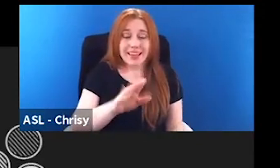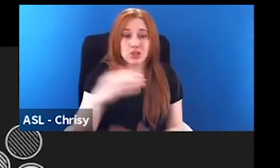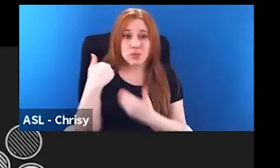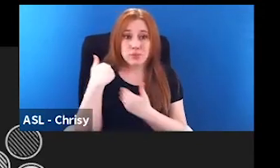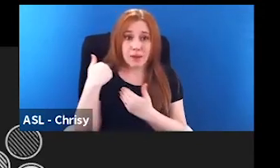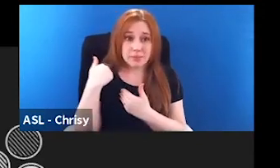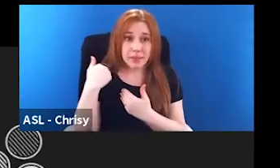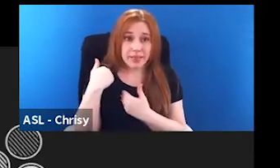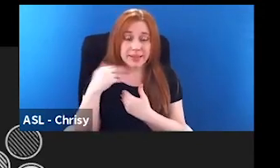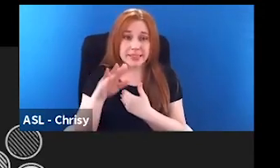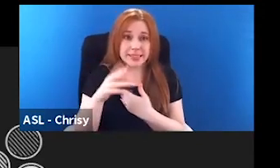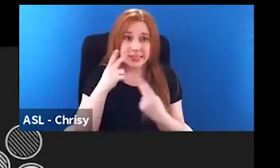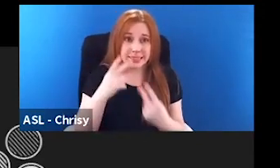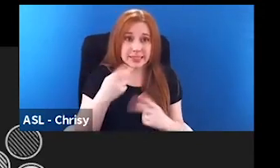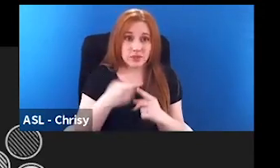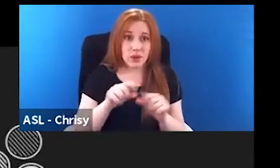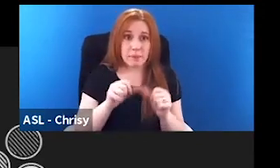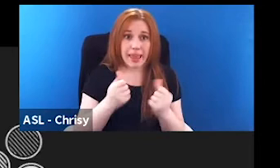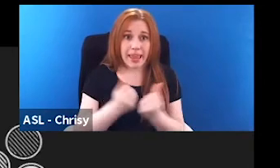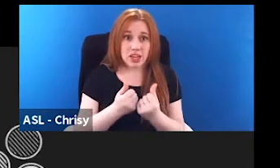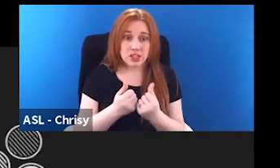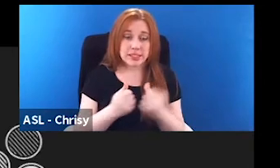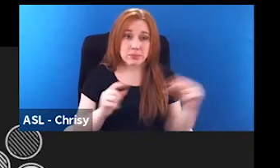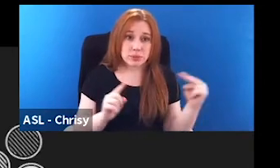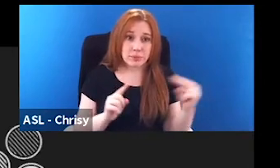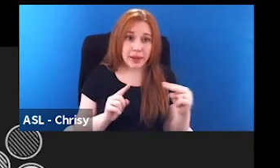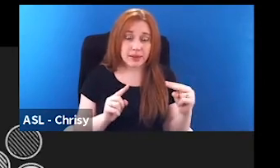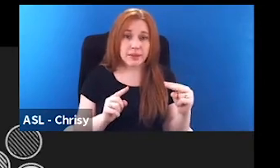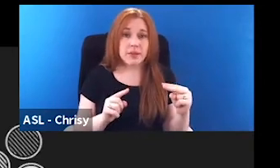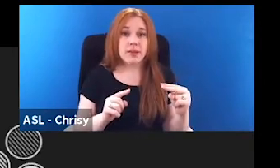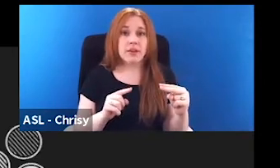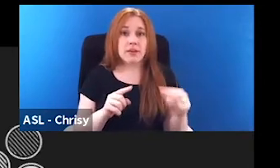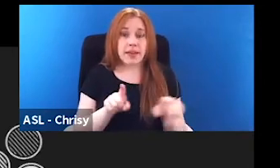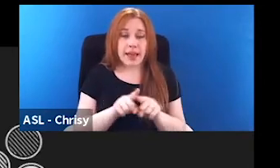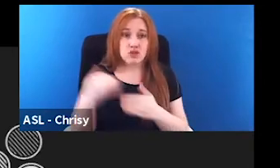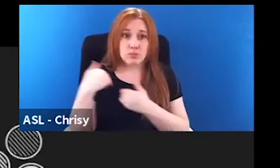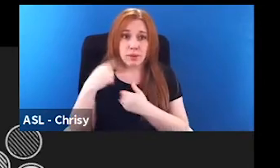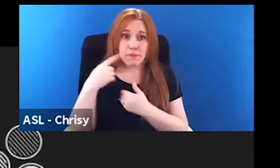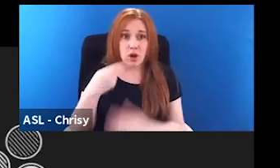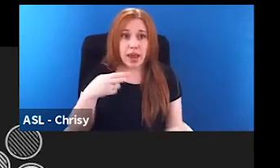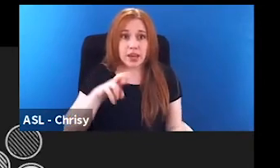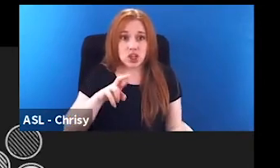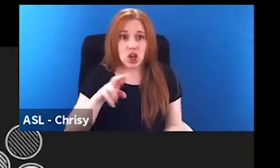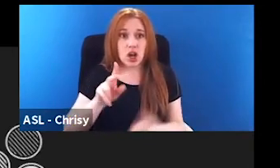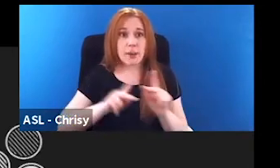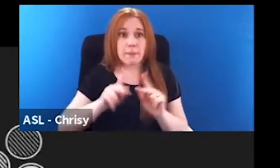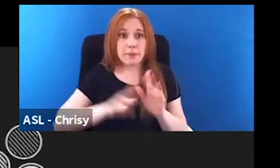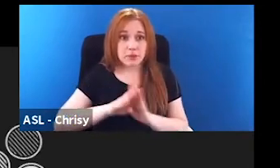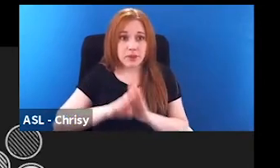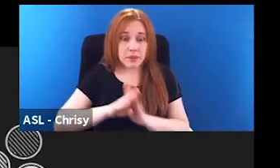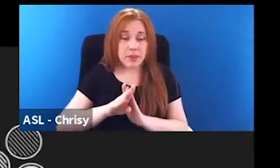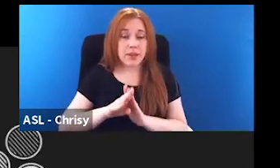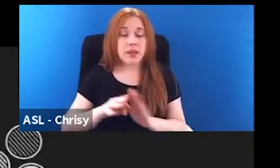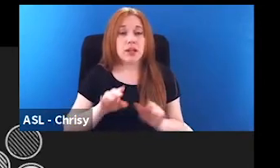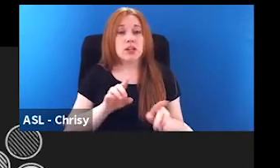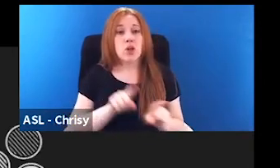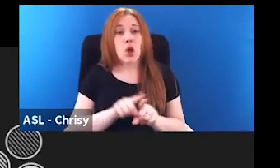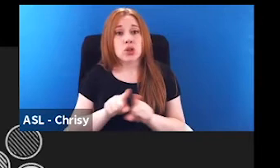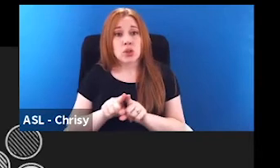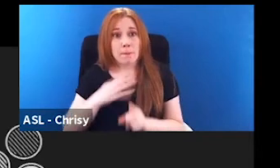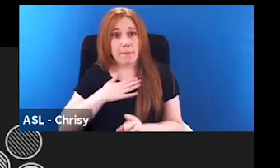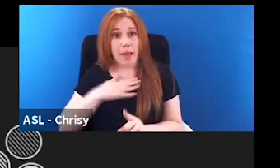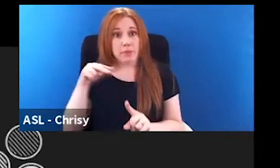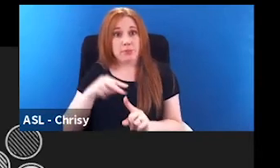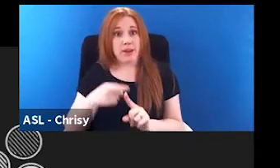responsibilities from an agency side and being responsible for HR and people development, as well as the perspectives that I have